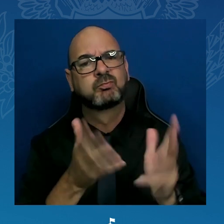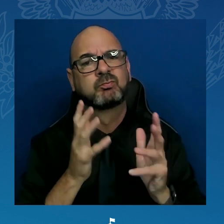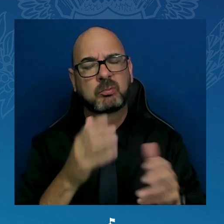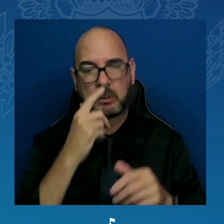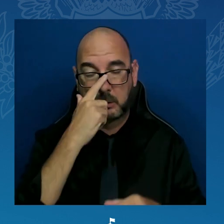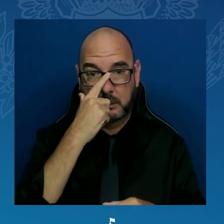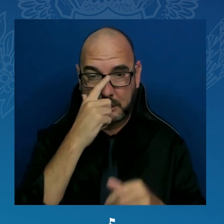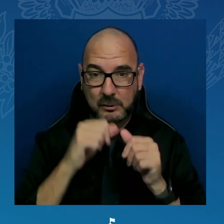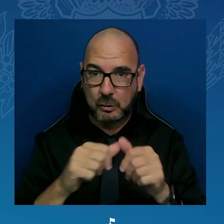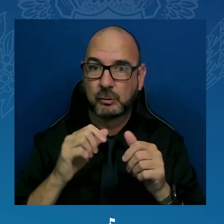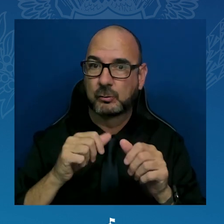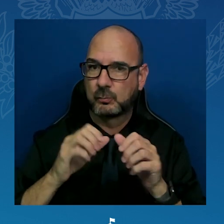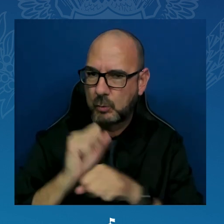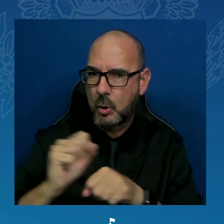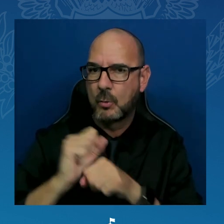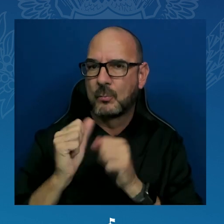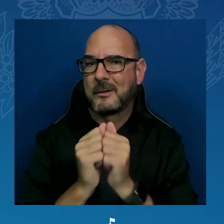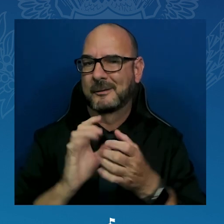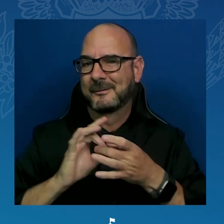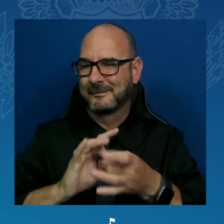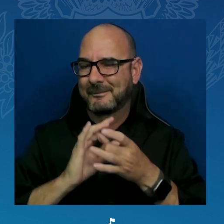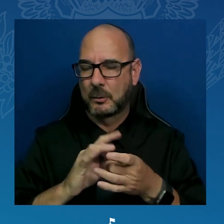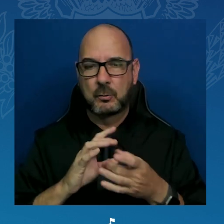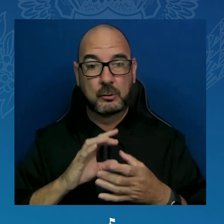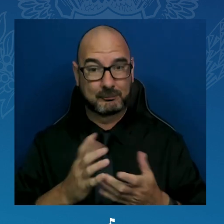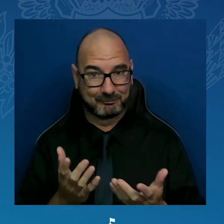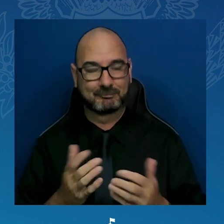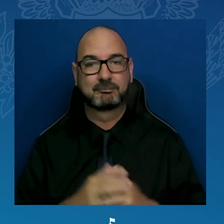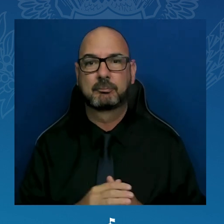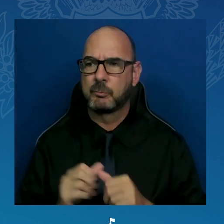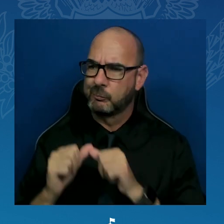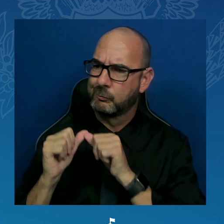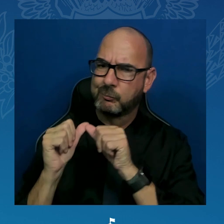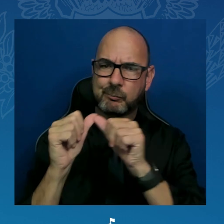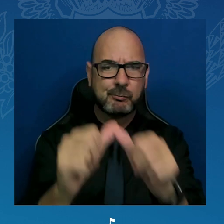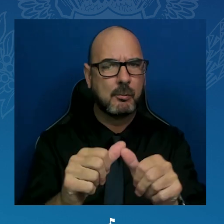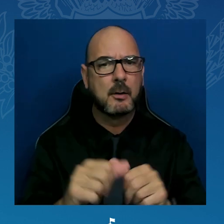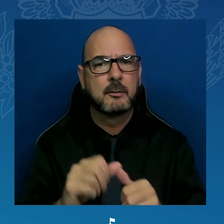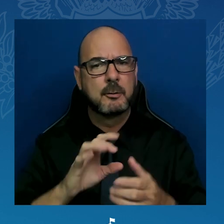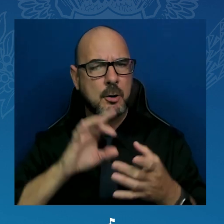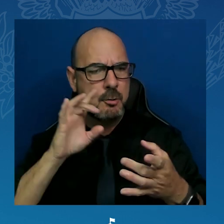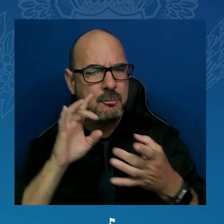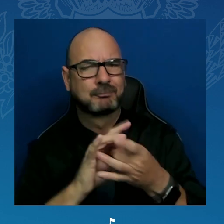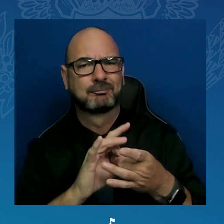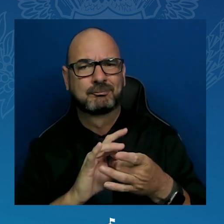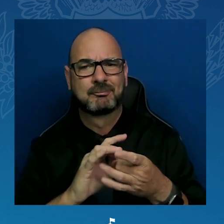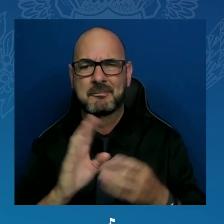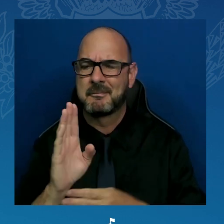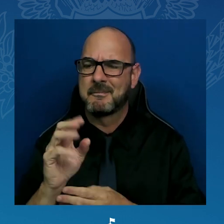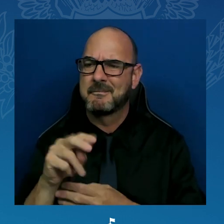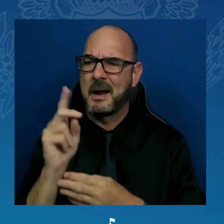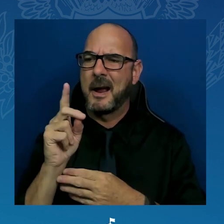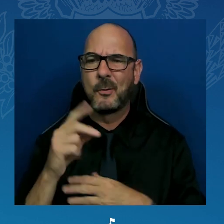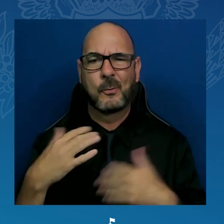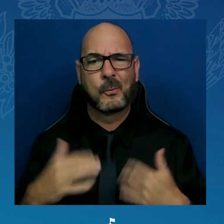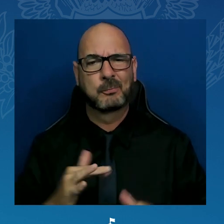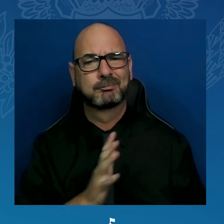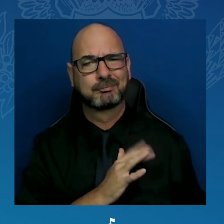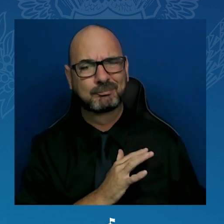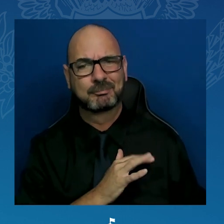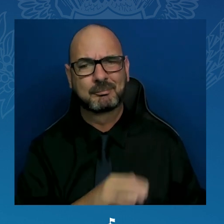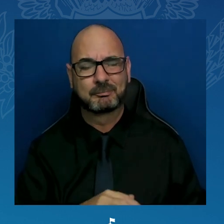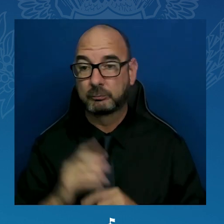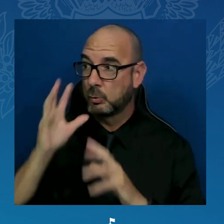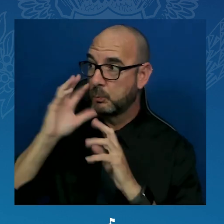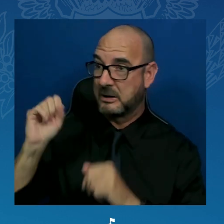on the relationship, the strength of the relationship, and the enduring bond. And as I have made clear, as the President, Joe Biden,